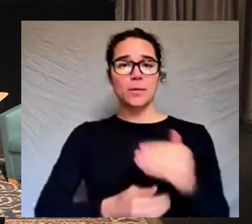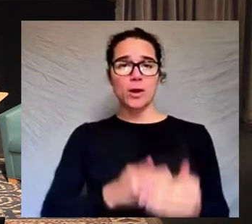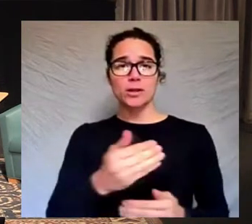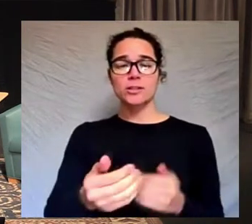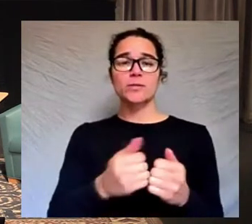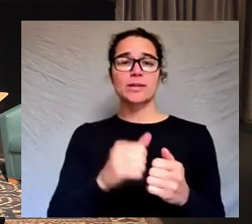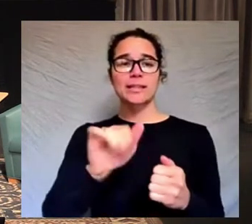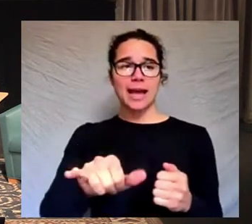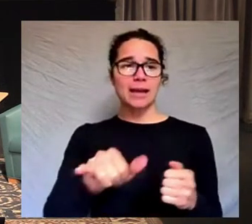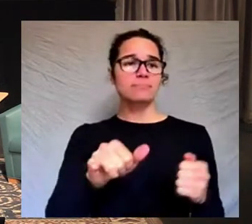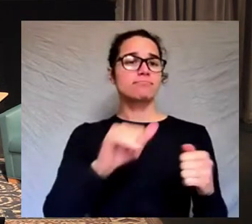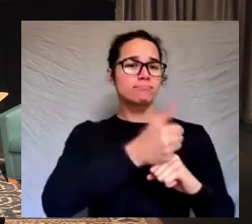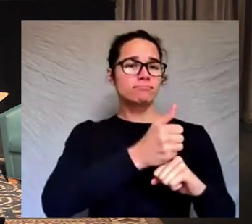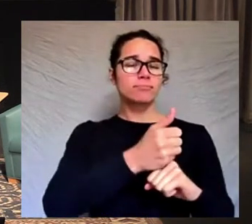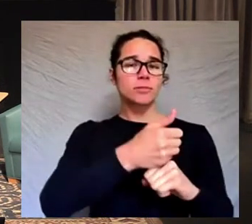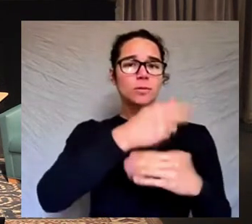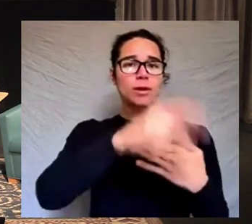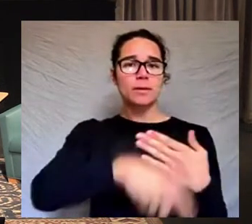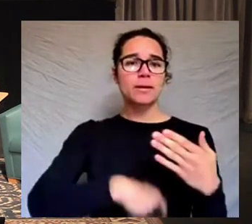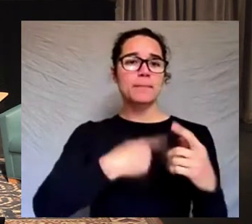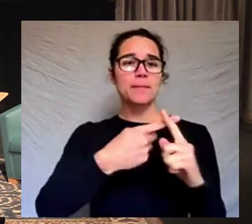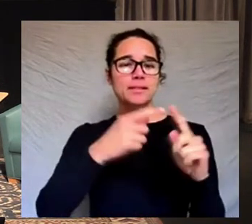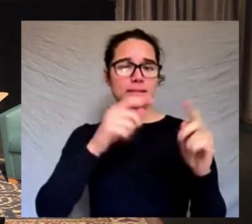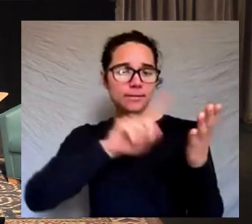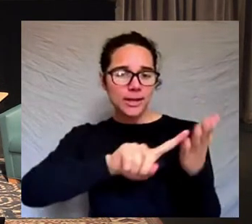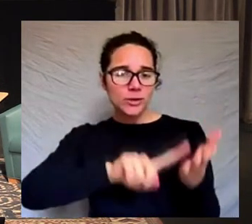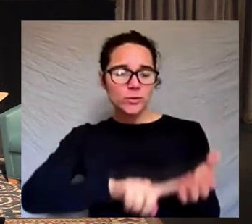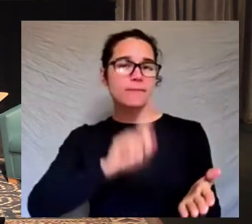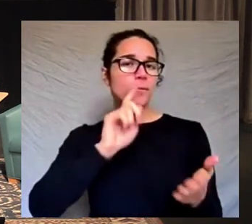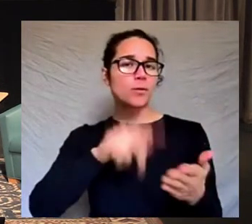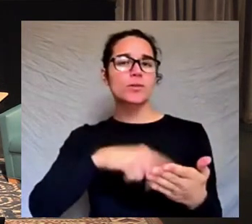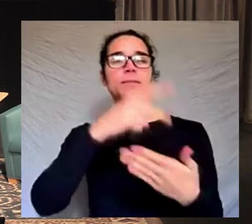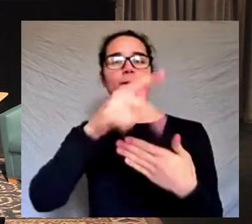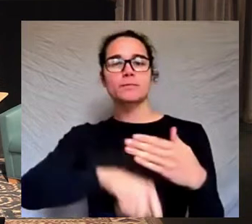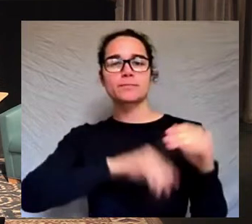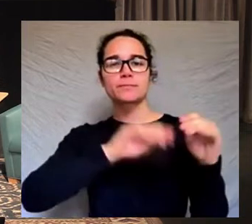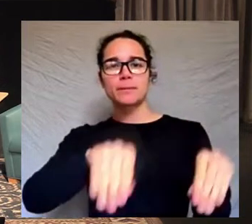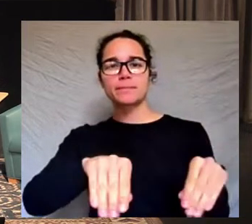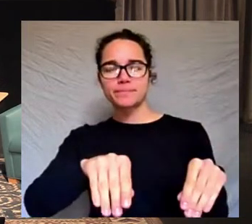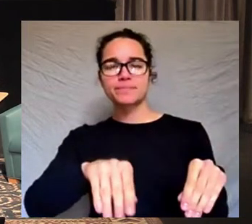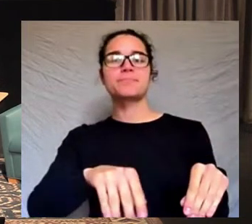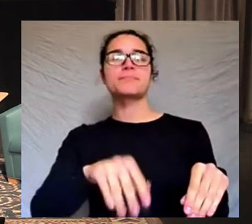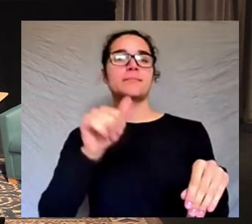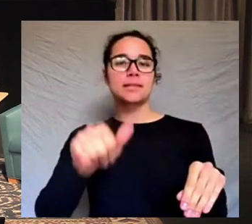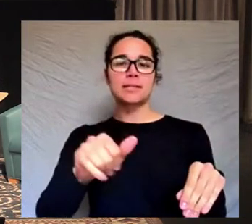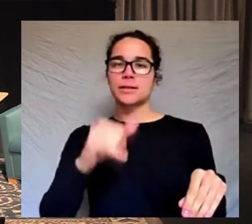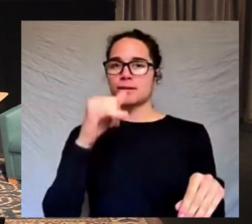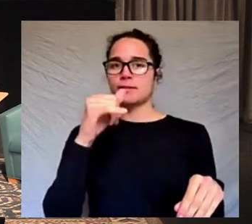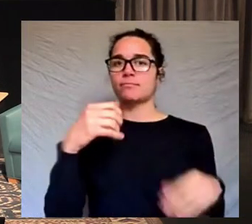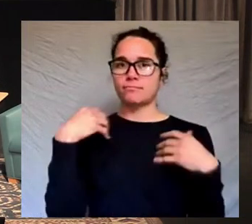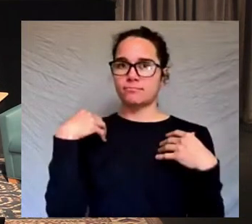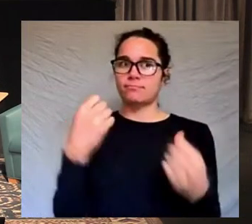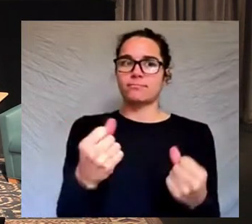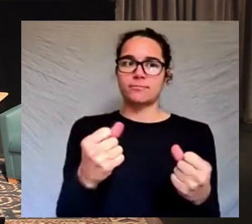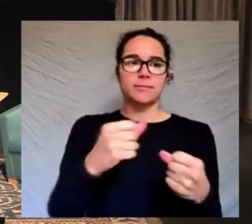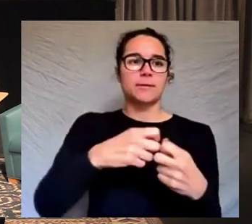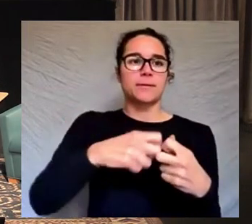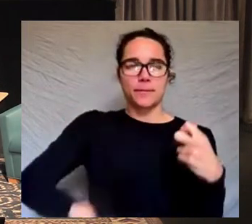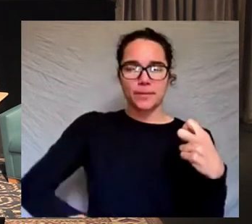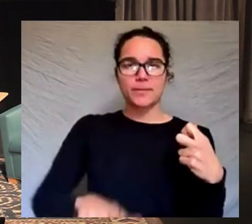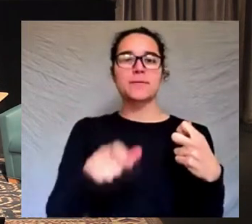the evaluation of this implementation. This rigorous inquiry-based civics and history education is